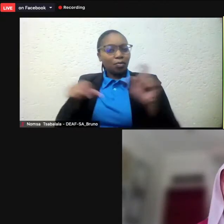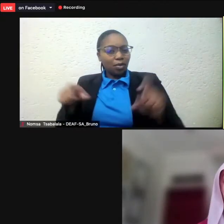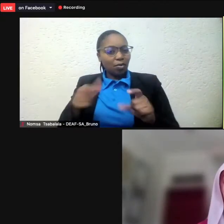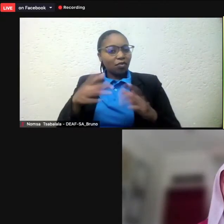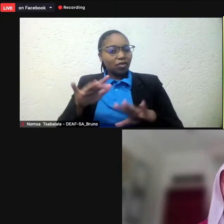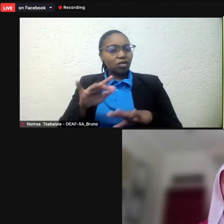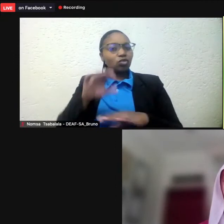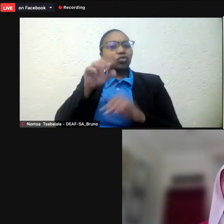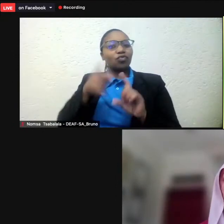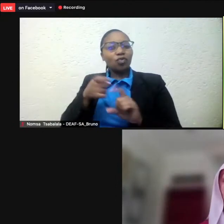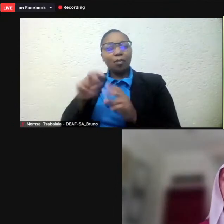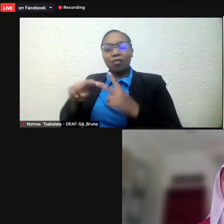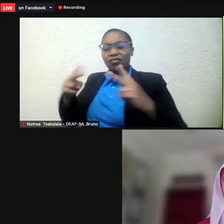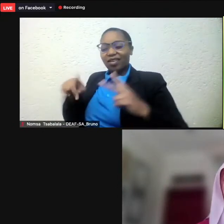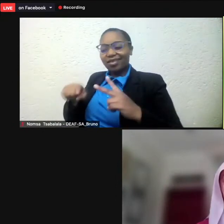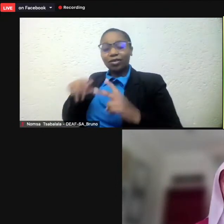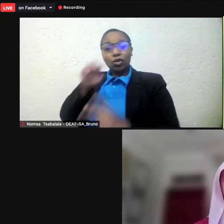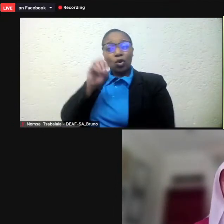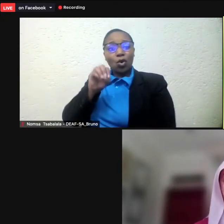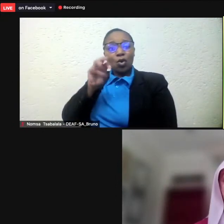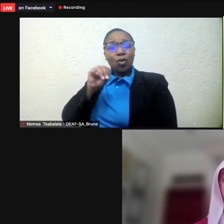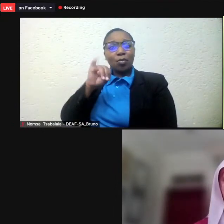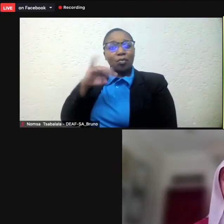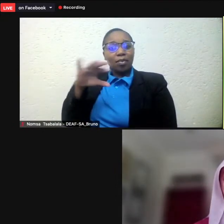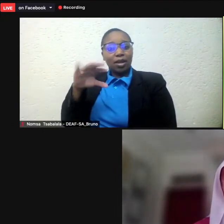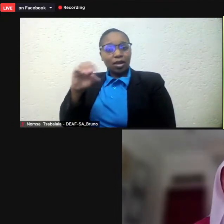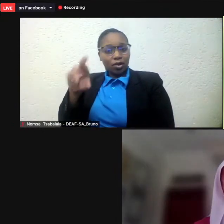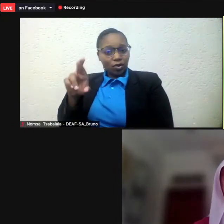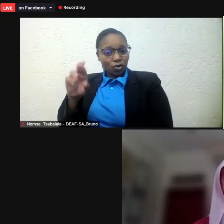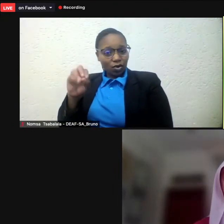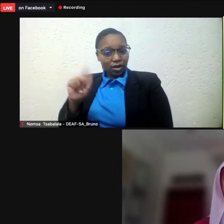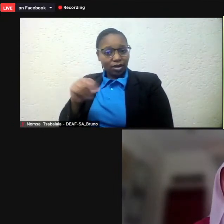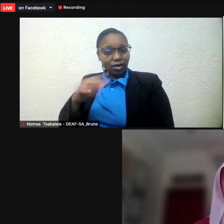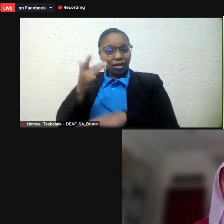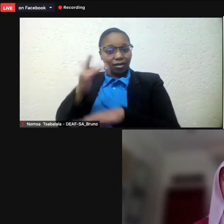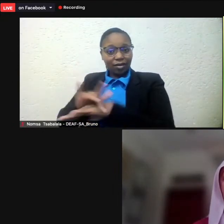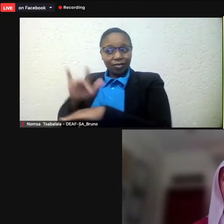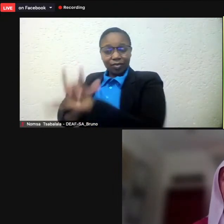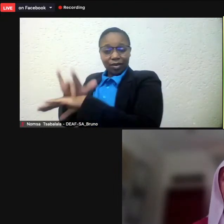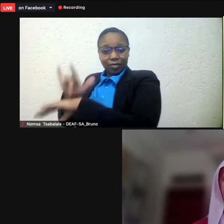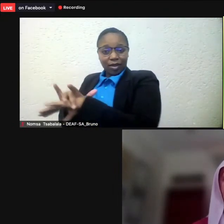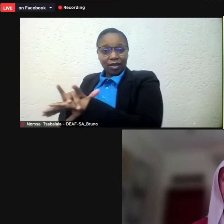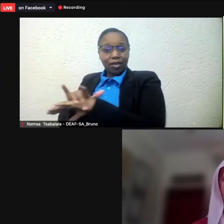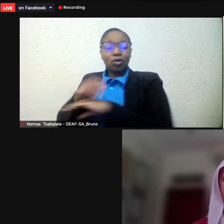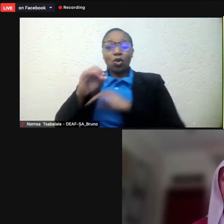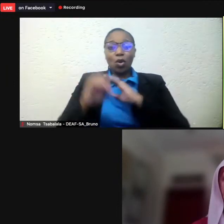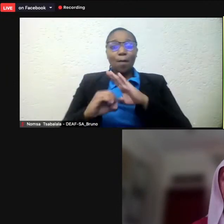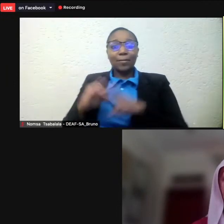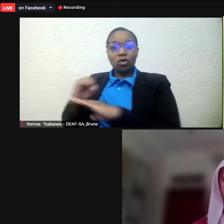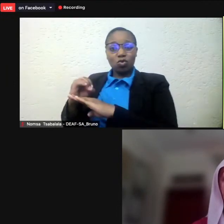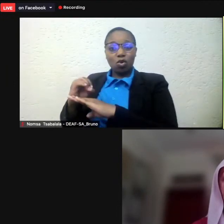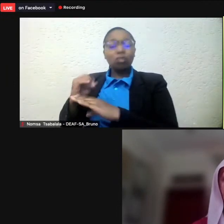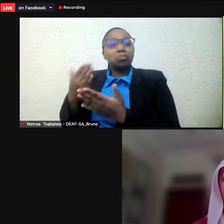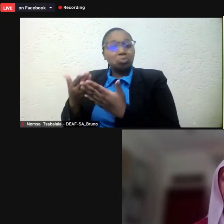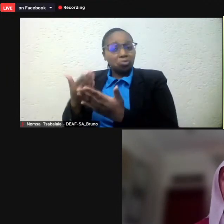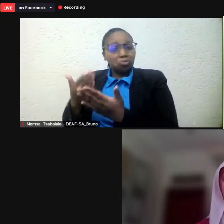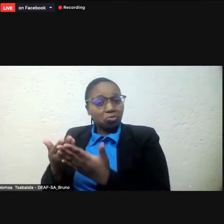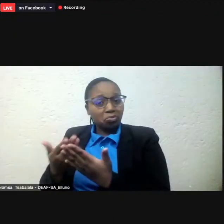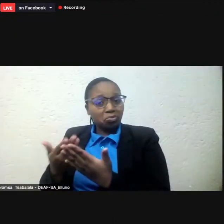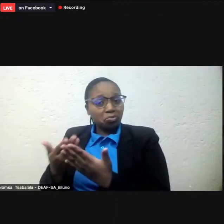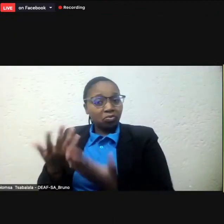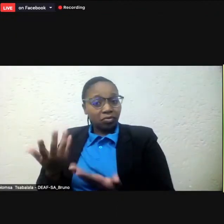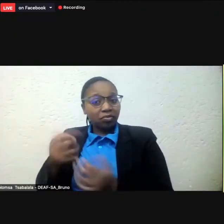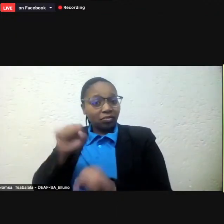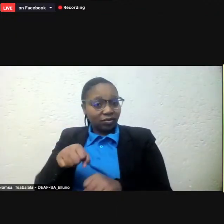Omicron. You might have alluded, but I think there was a specific question. You might be able to say something. Thanks